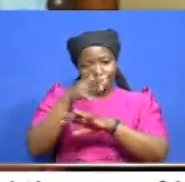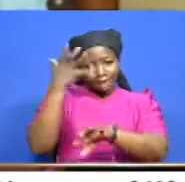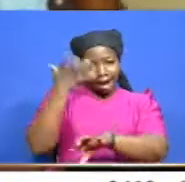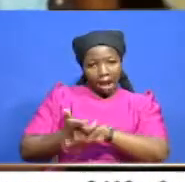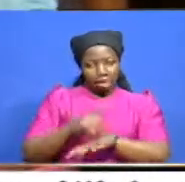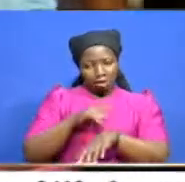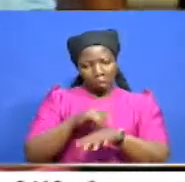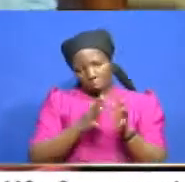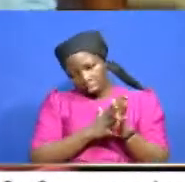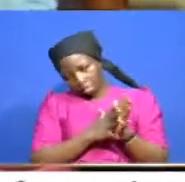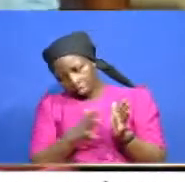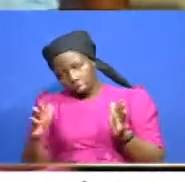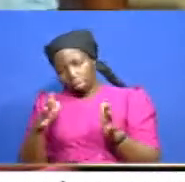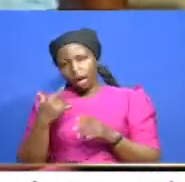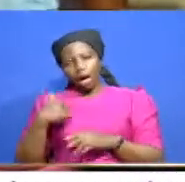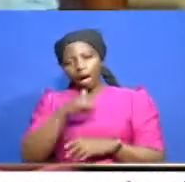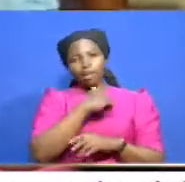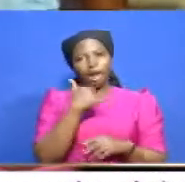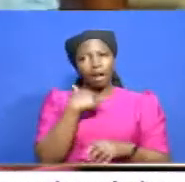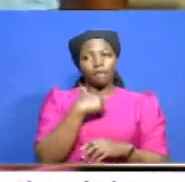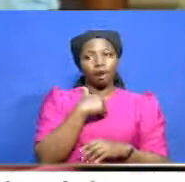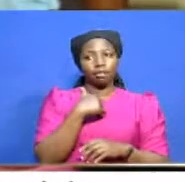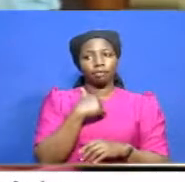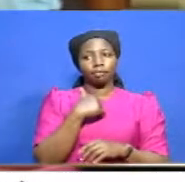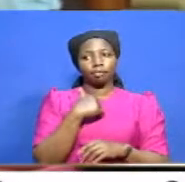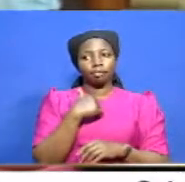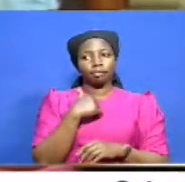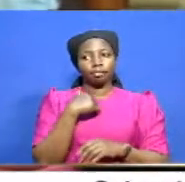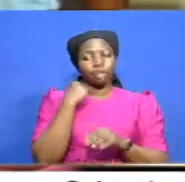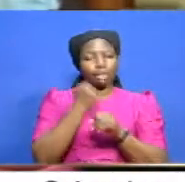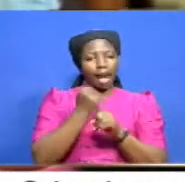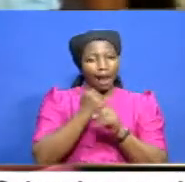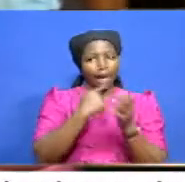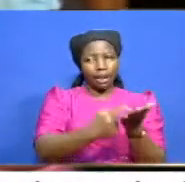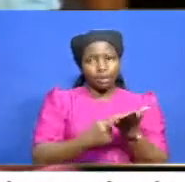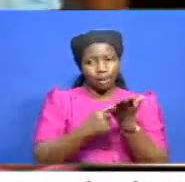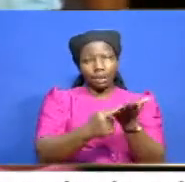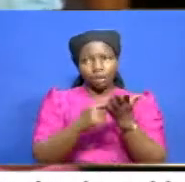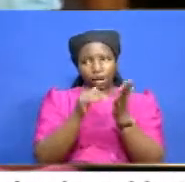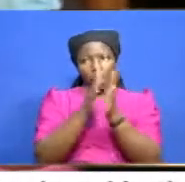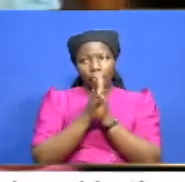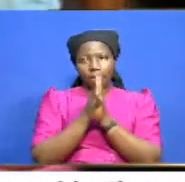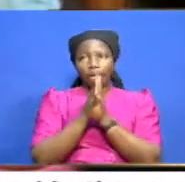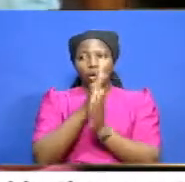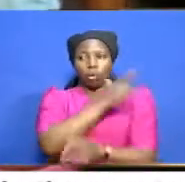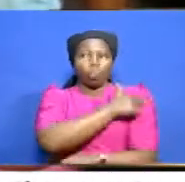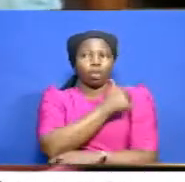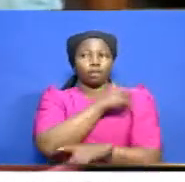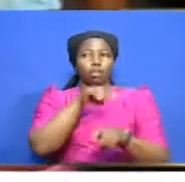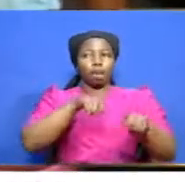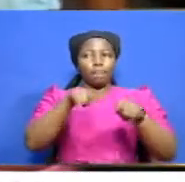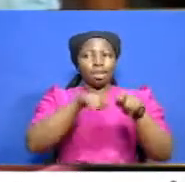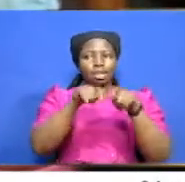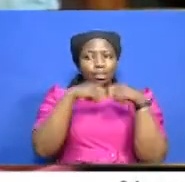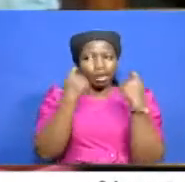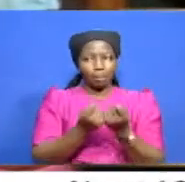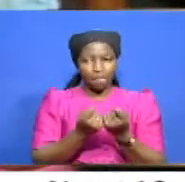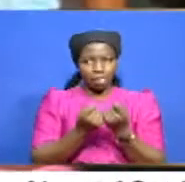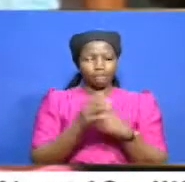period. We have had fruitful discussions with the hospital management team. The measures that need to put in